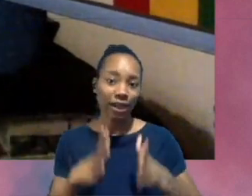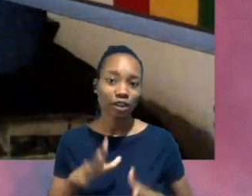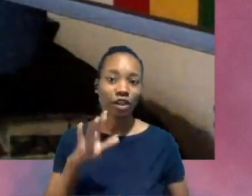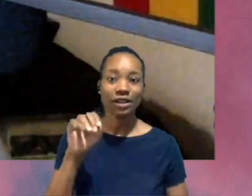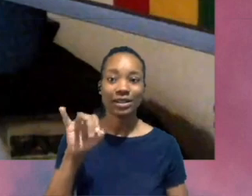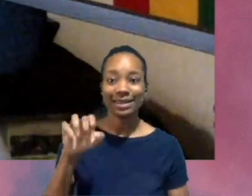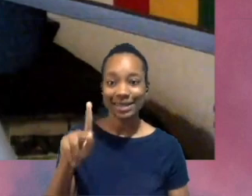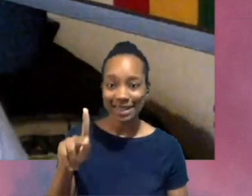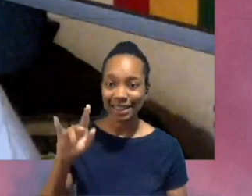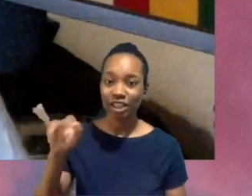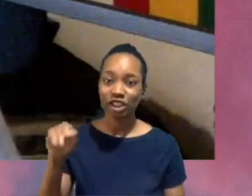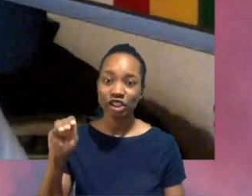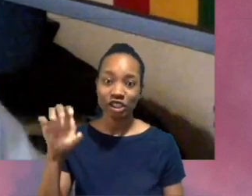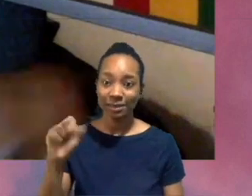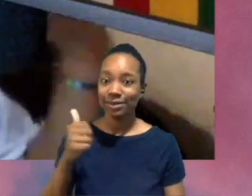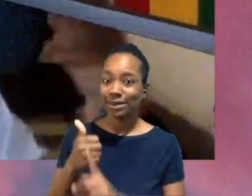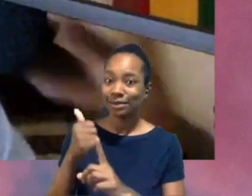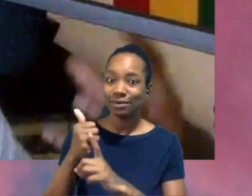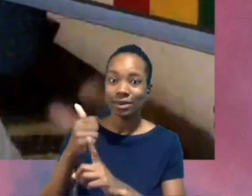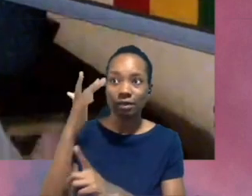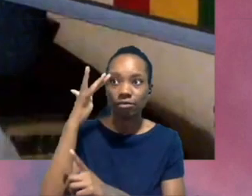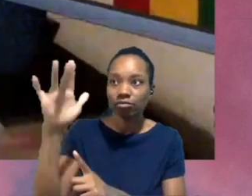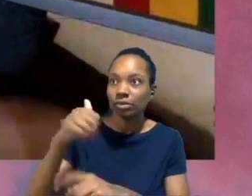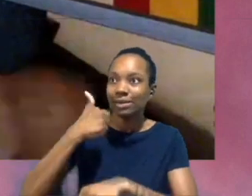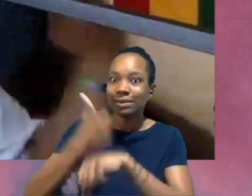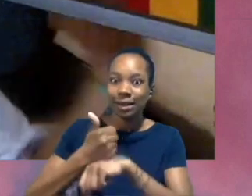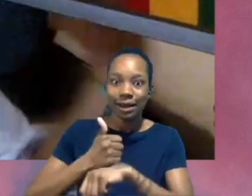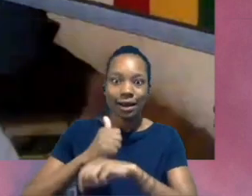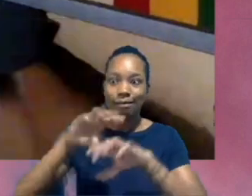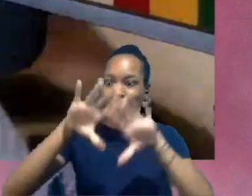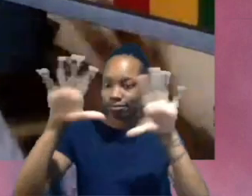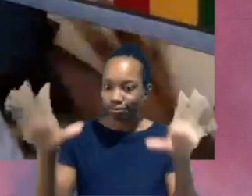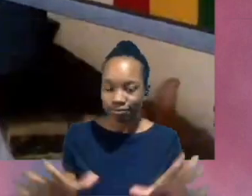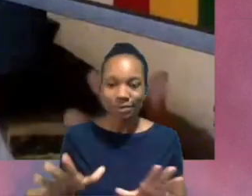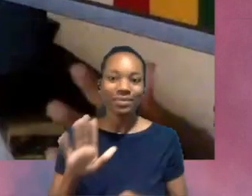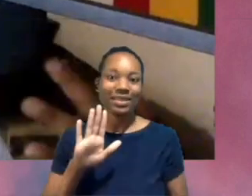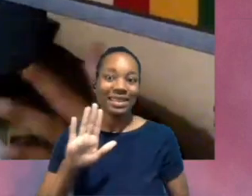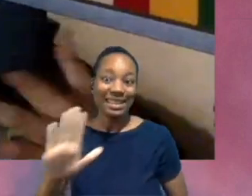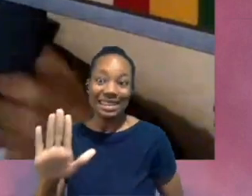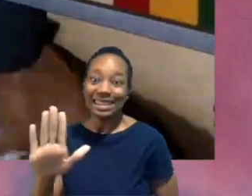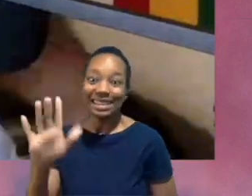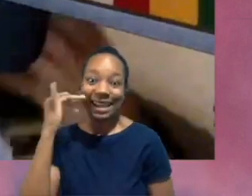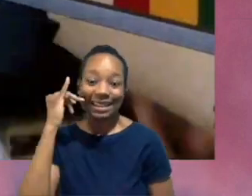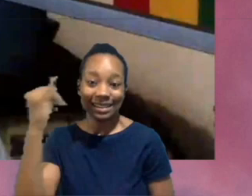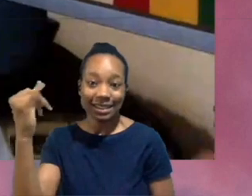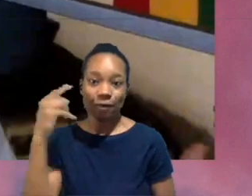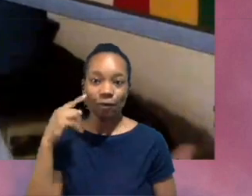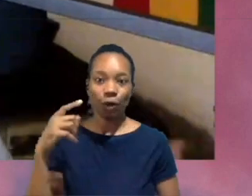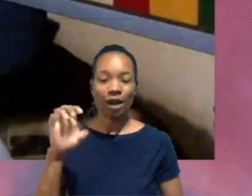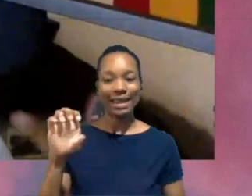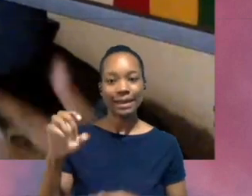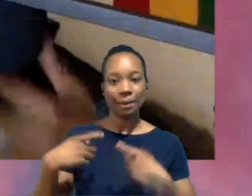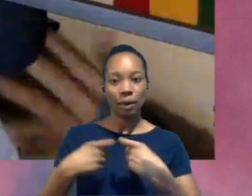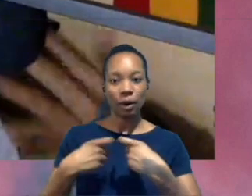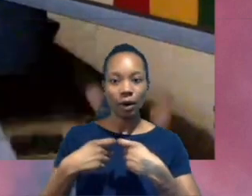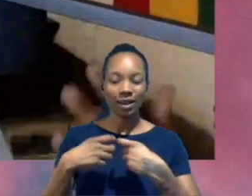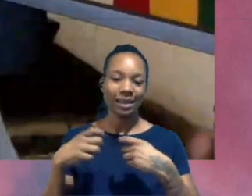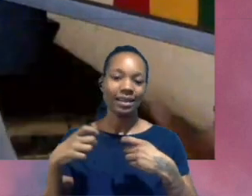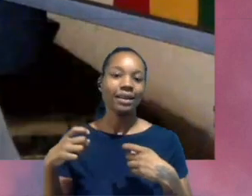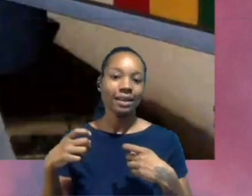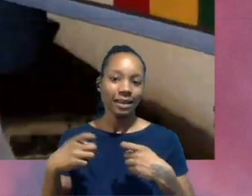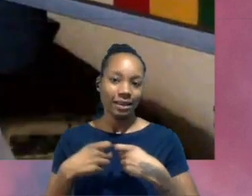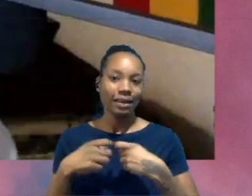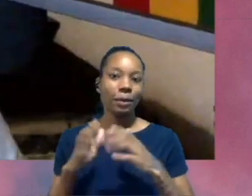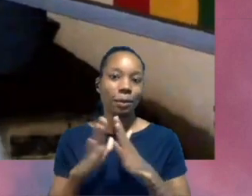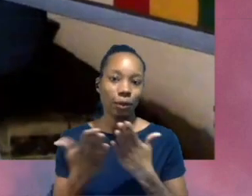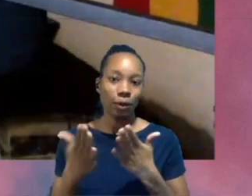whole thing. Also, it was his brainchild that this ebook be so interactive. So I don't know if I mentioned earlier, but for those of y'all who